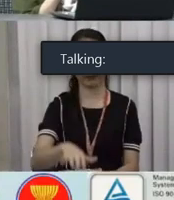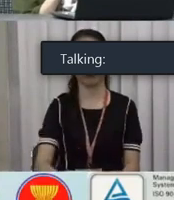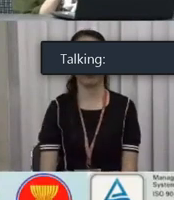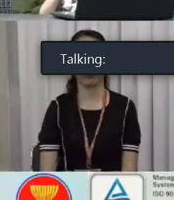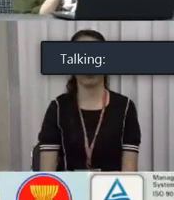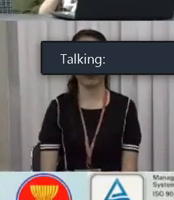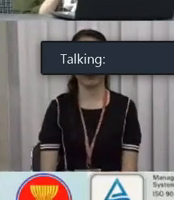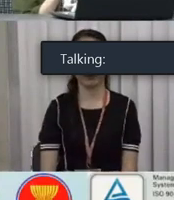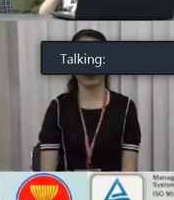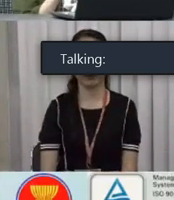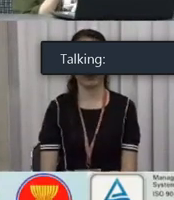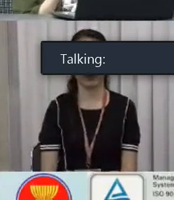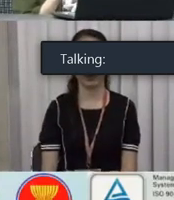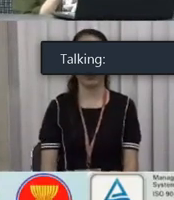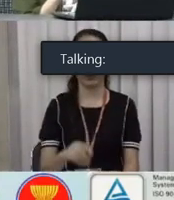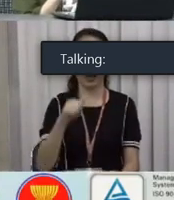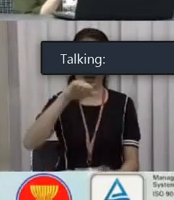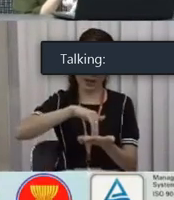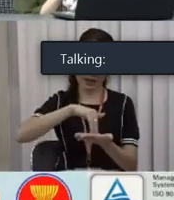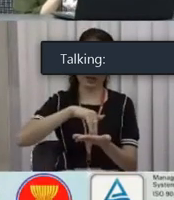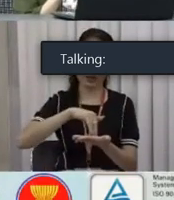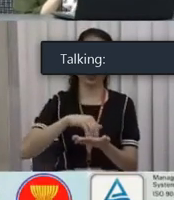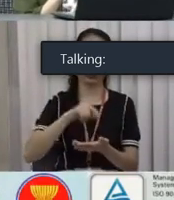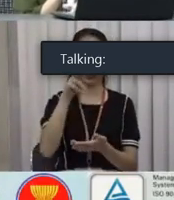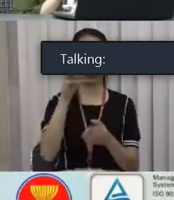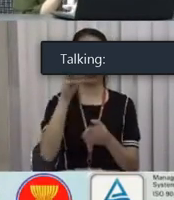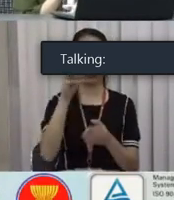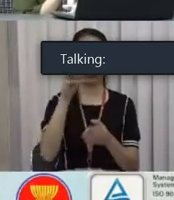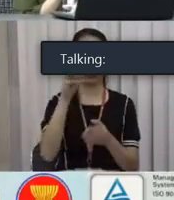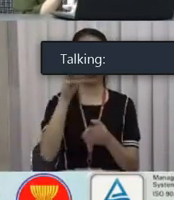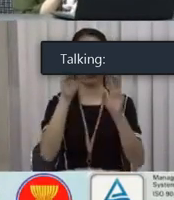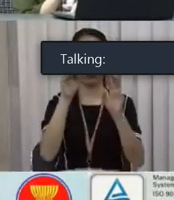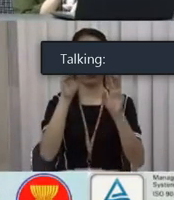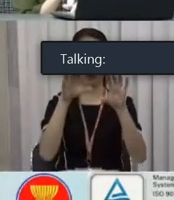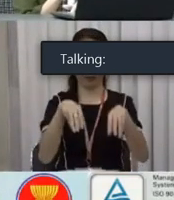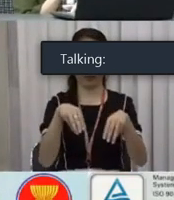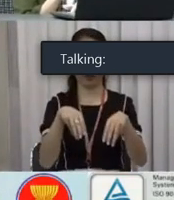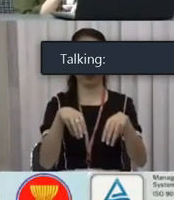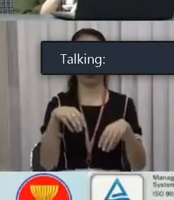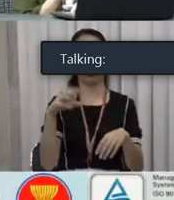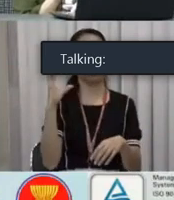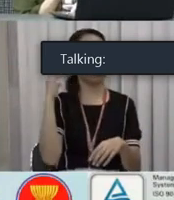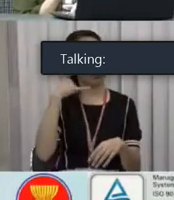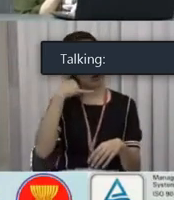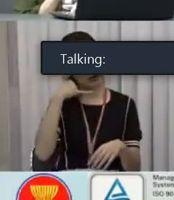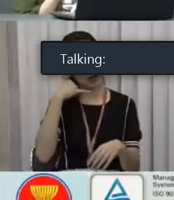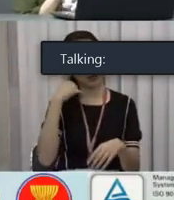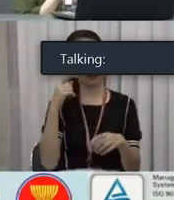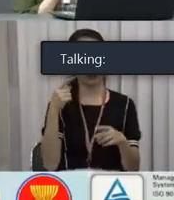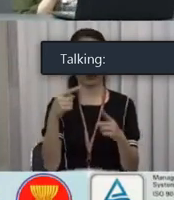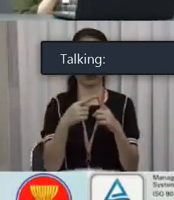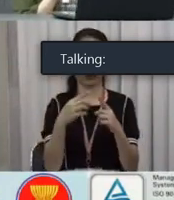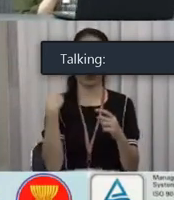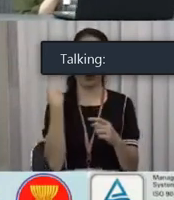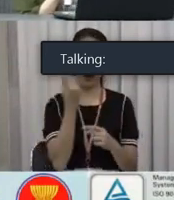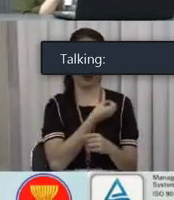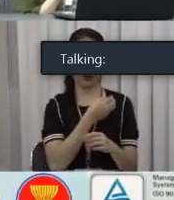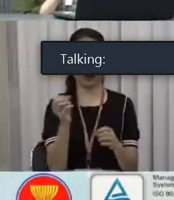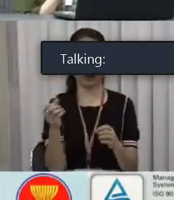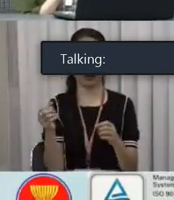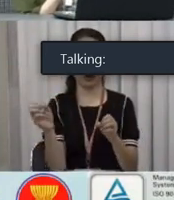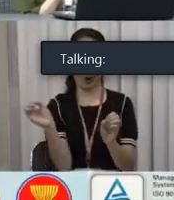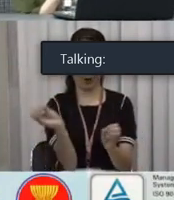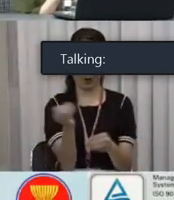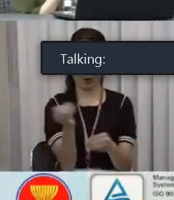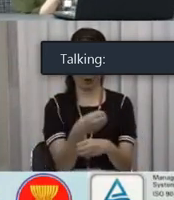contact or you may approach Ms. Sushmita S. Alagbay. For the follow-up section or